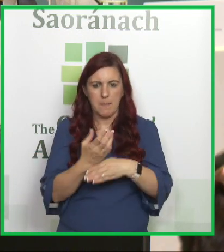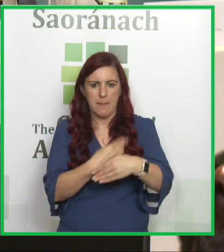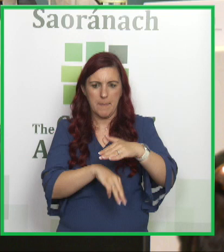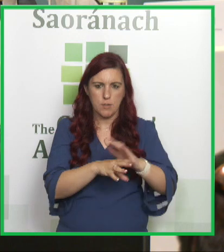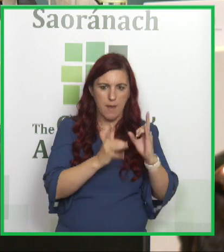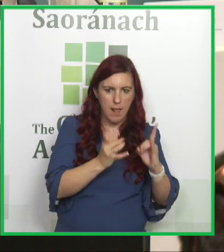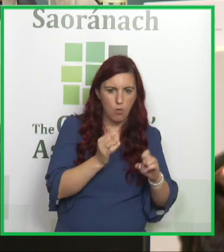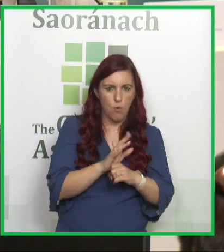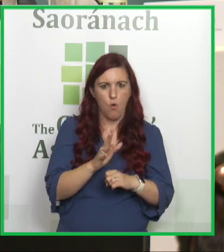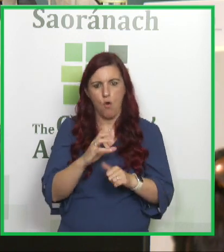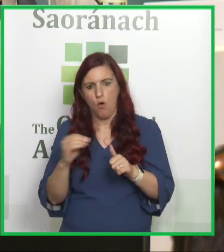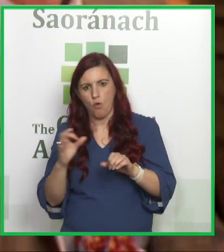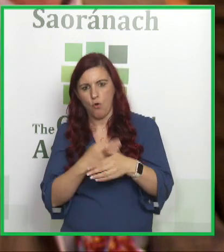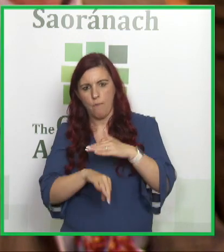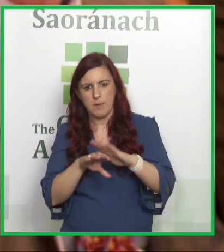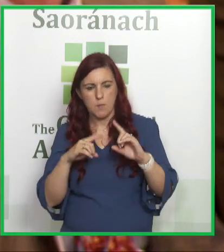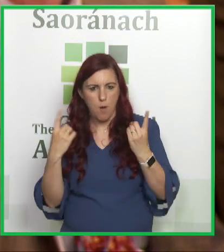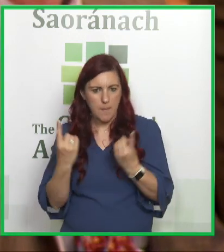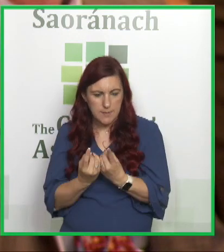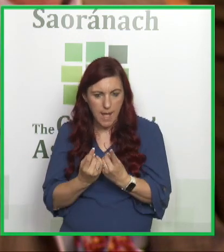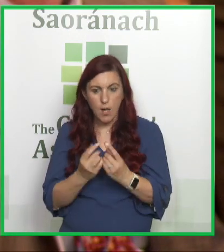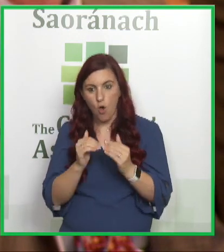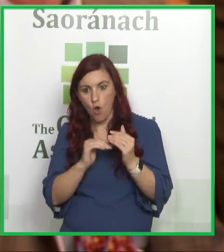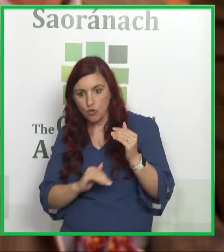or any other government department. And under